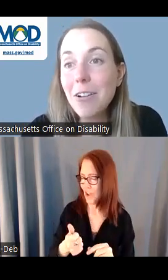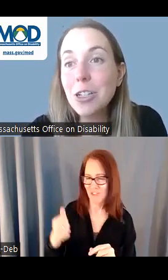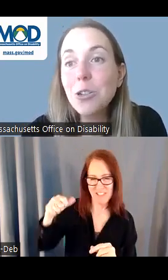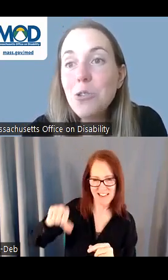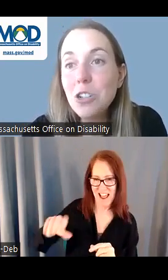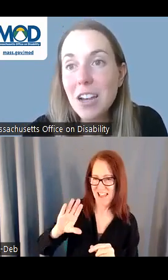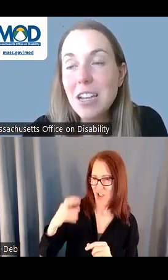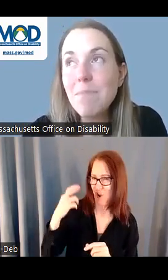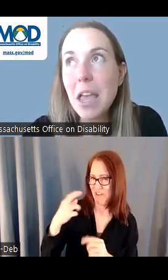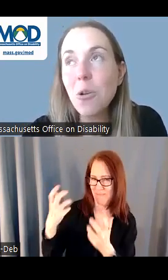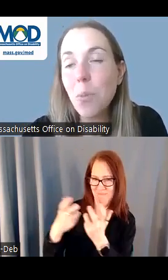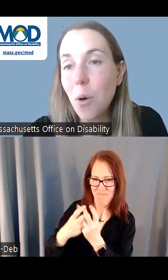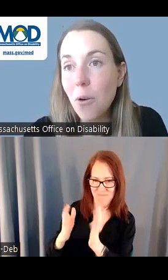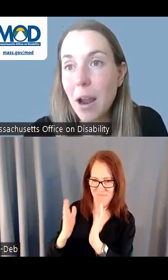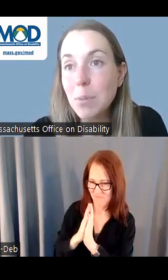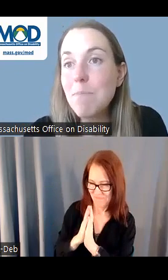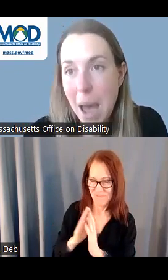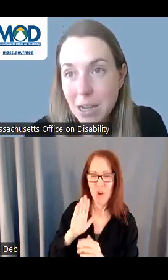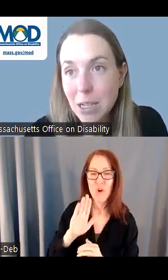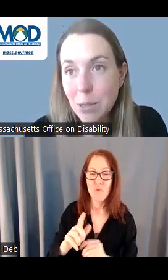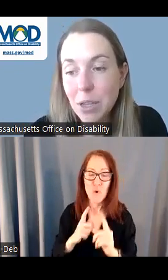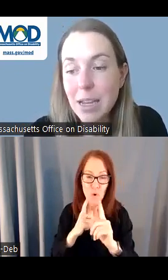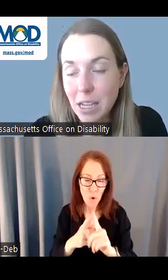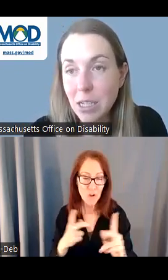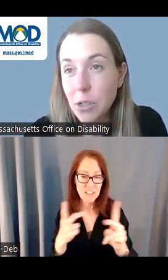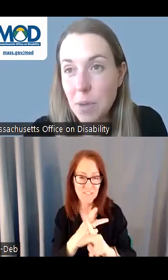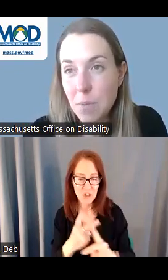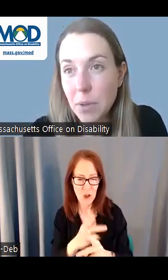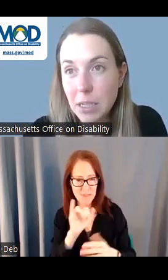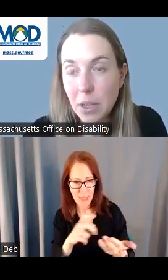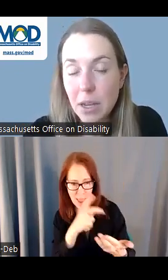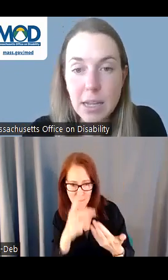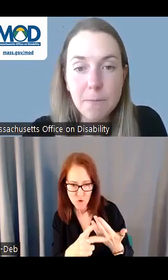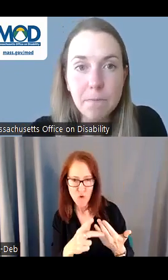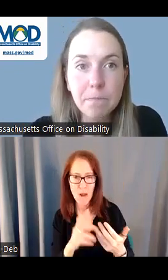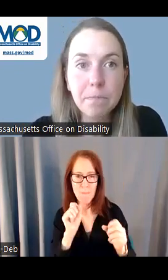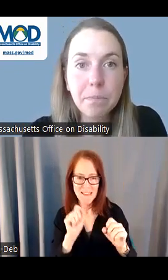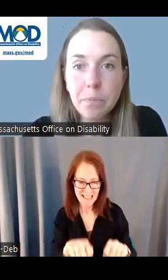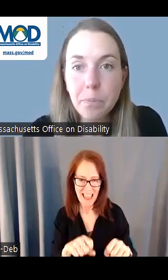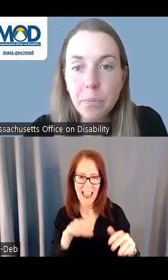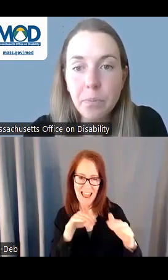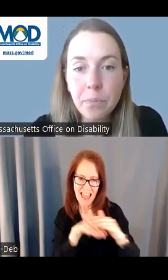figure out a solution to make your programs maximally accessible to people with disabilities.